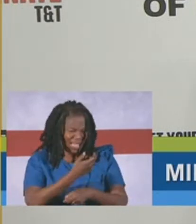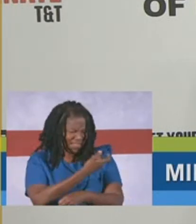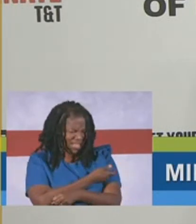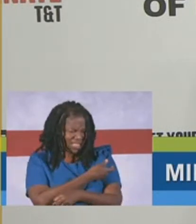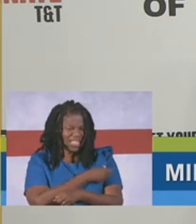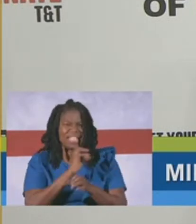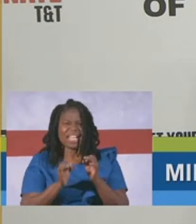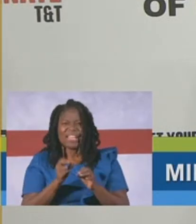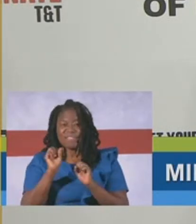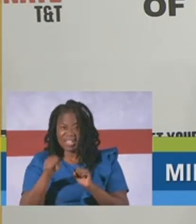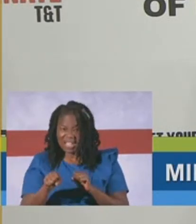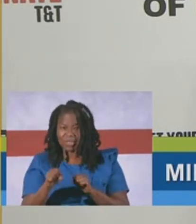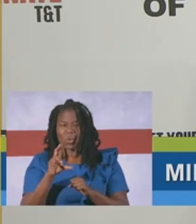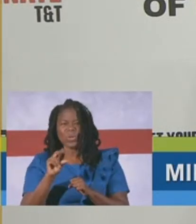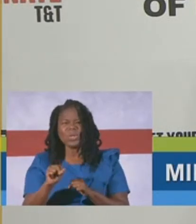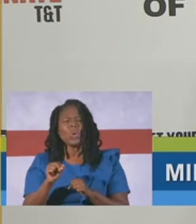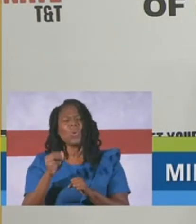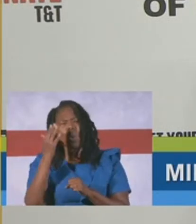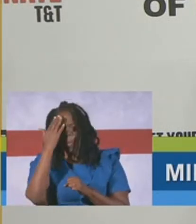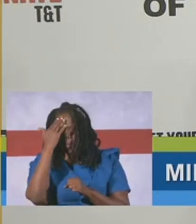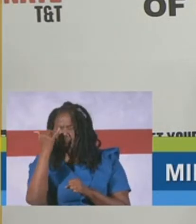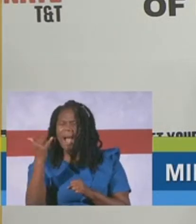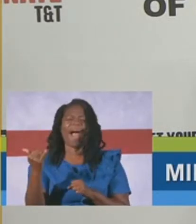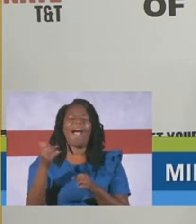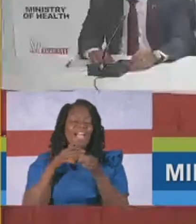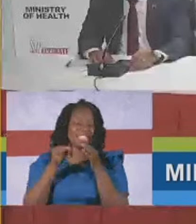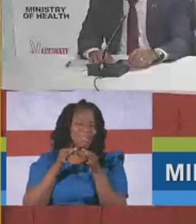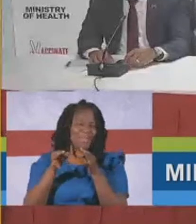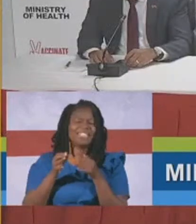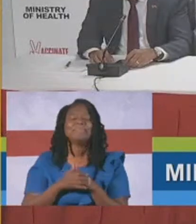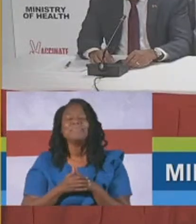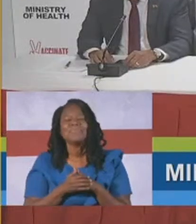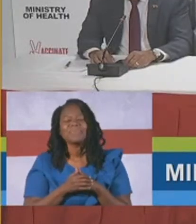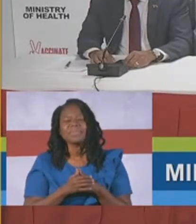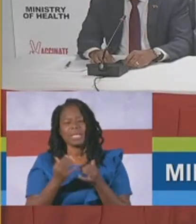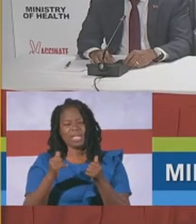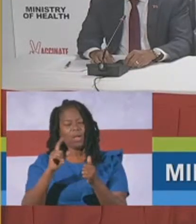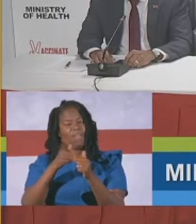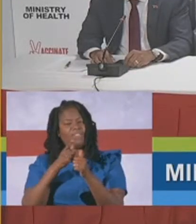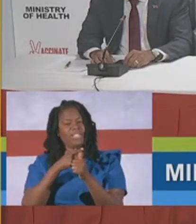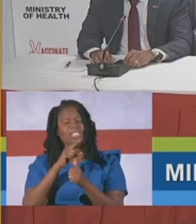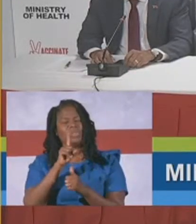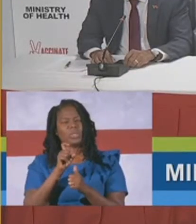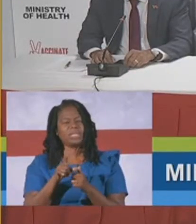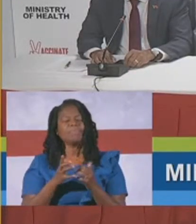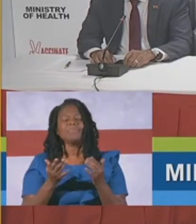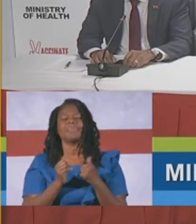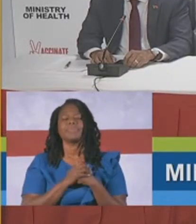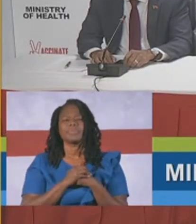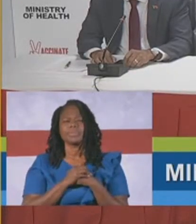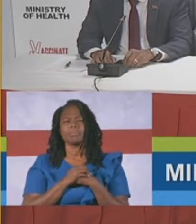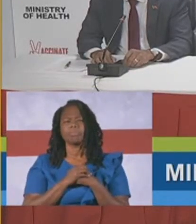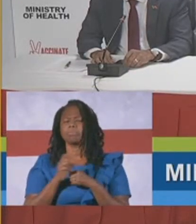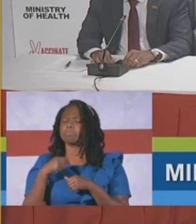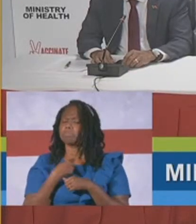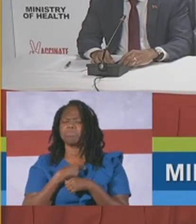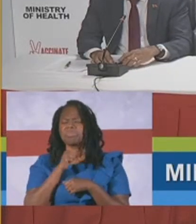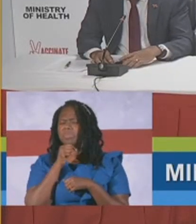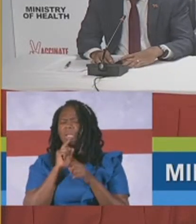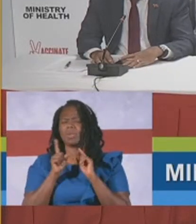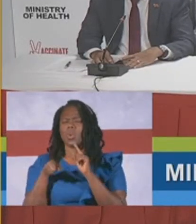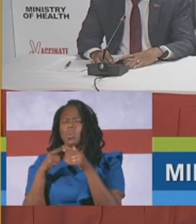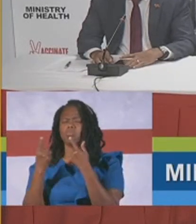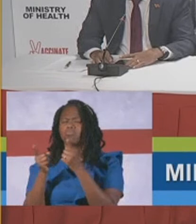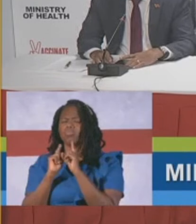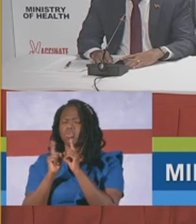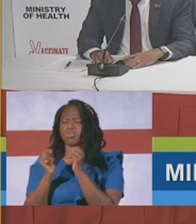you. Thank you. So, on the first issue, we have not been engaged in